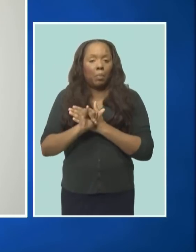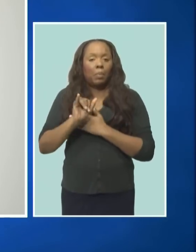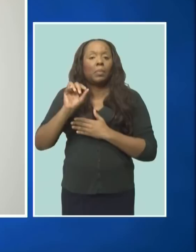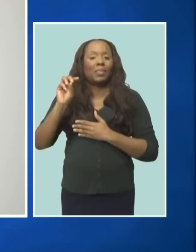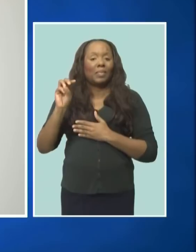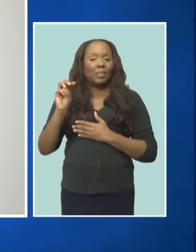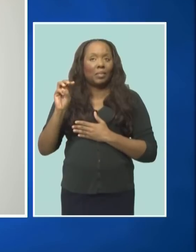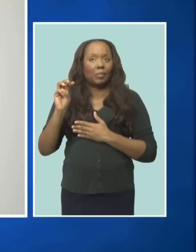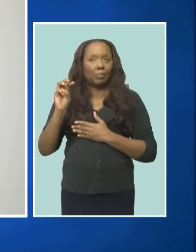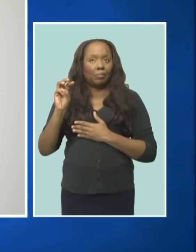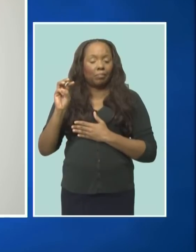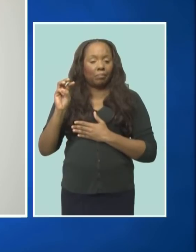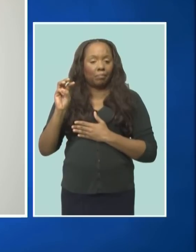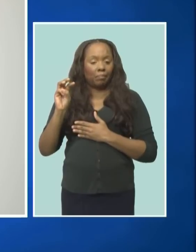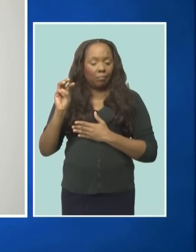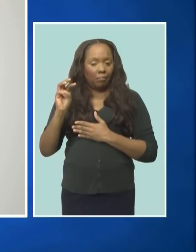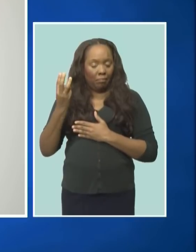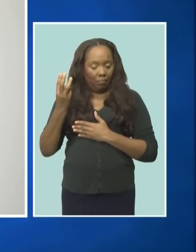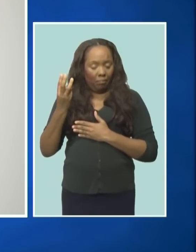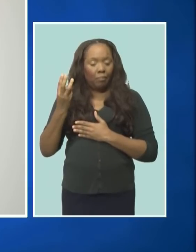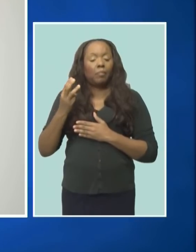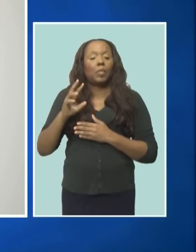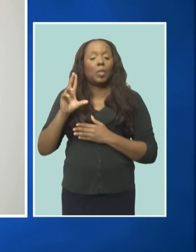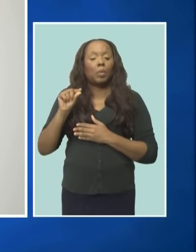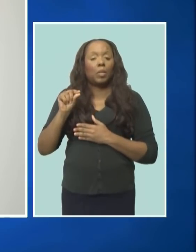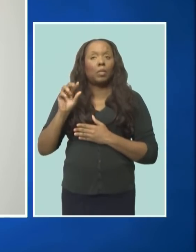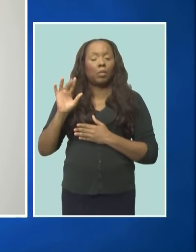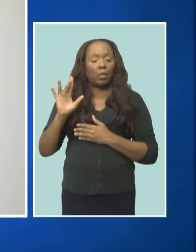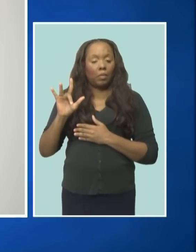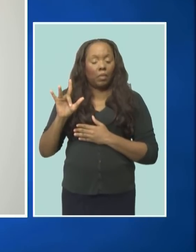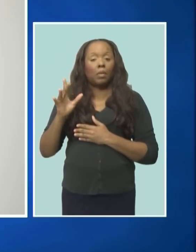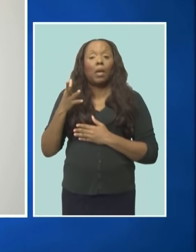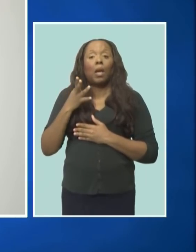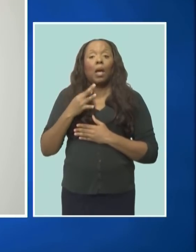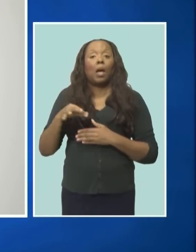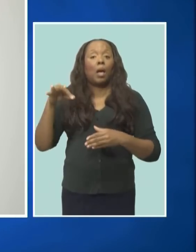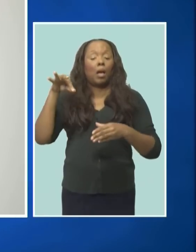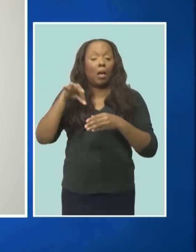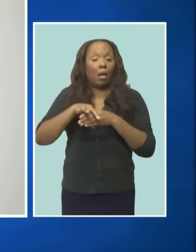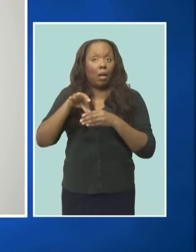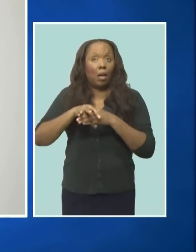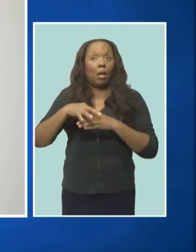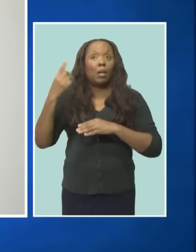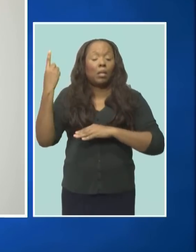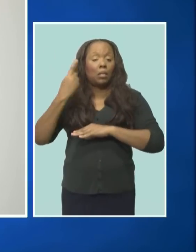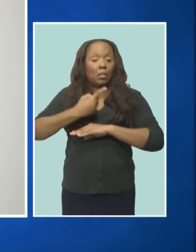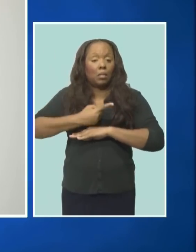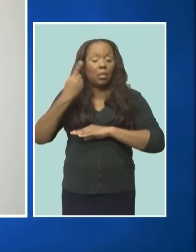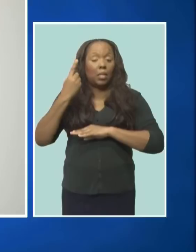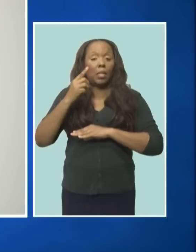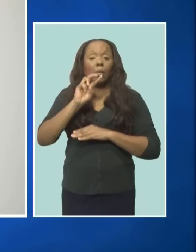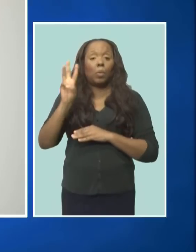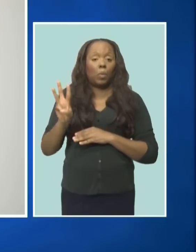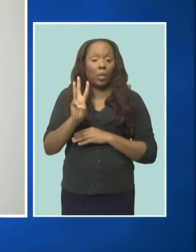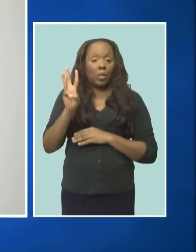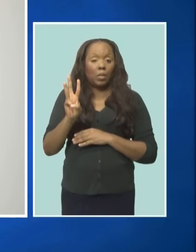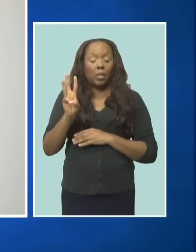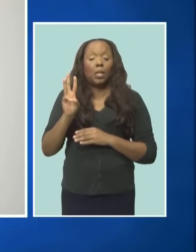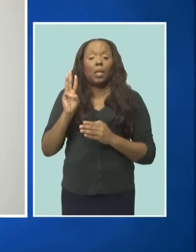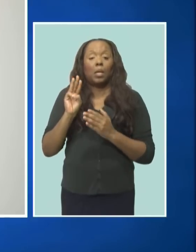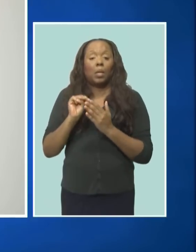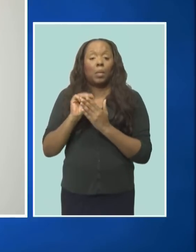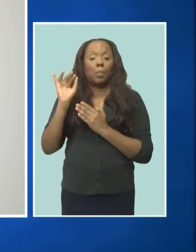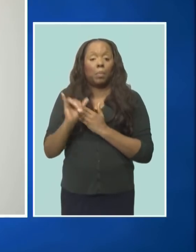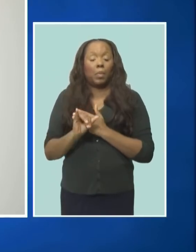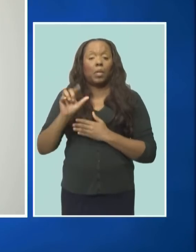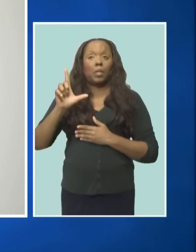date for the election of a member of the House of Assembly for the constituency of St. James North shall be Wednesday 21st